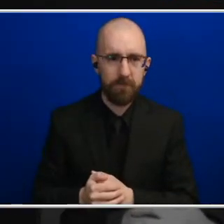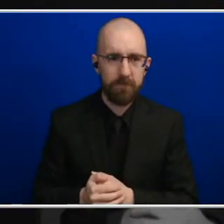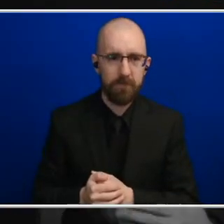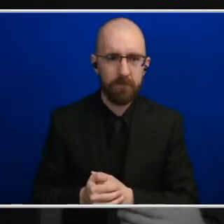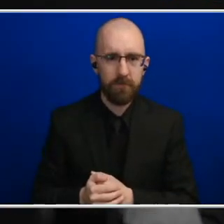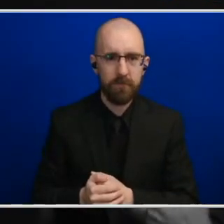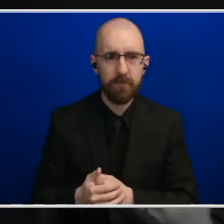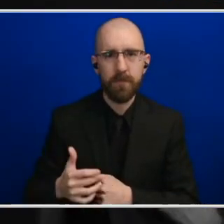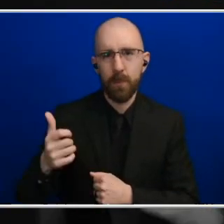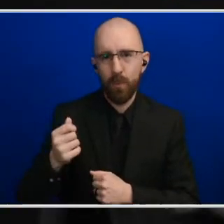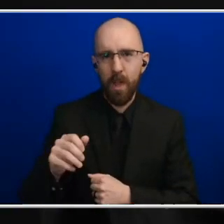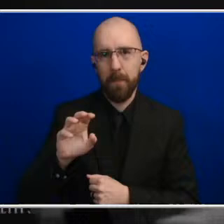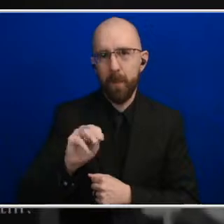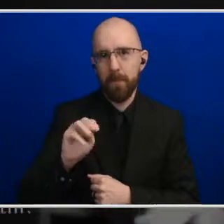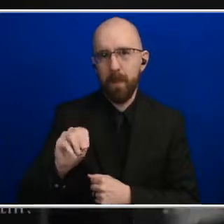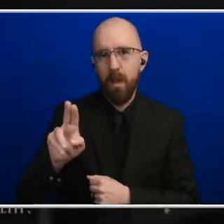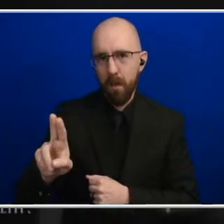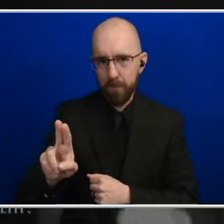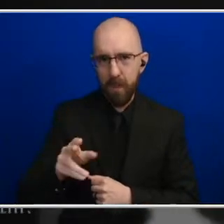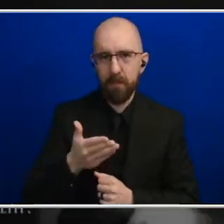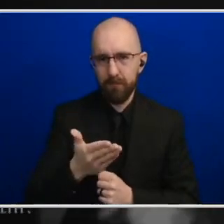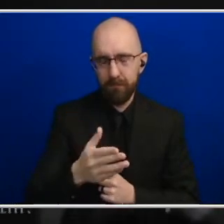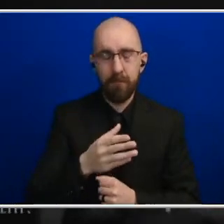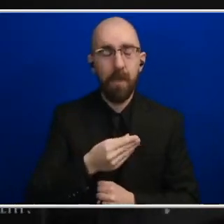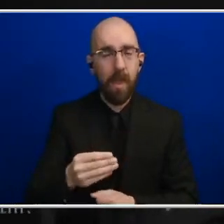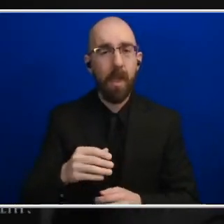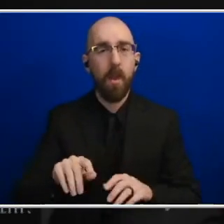Subscribe to our morning medical update and open